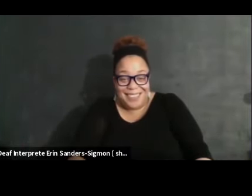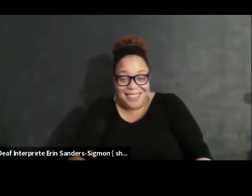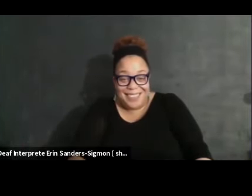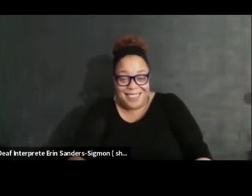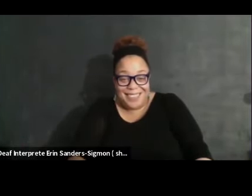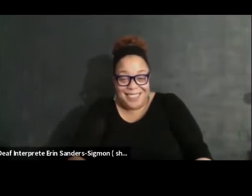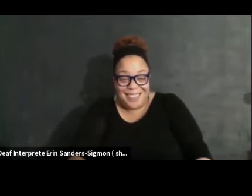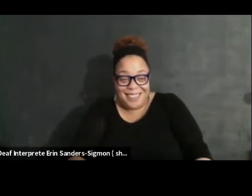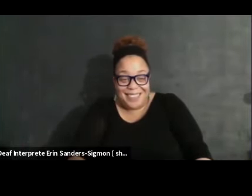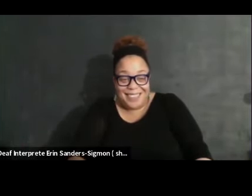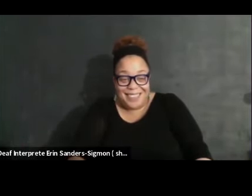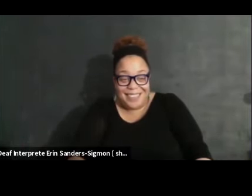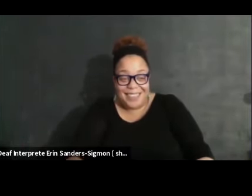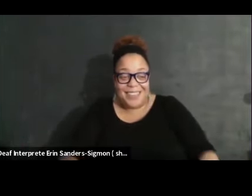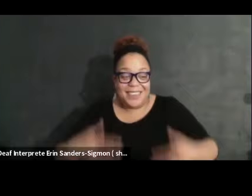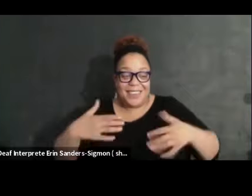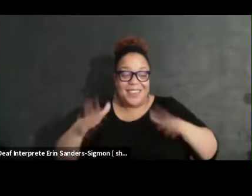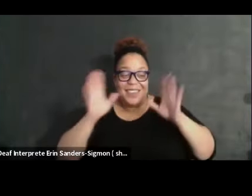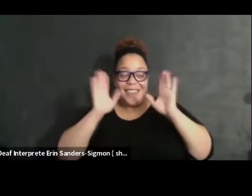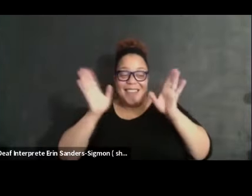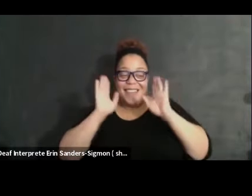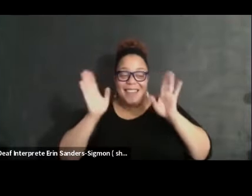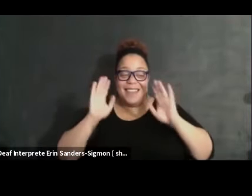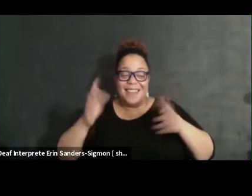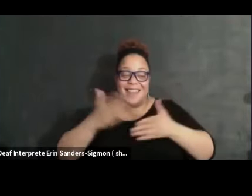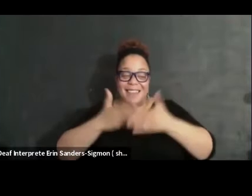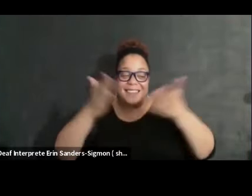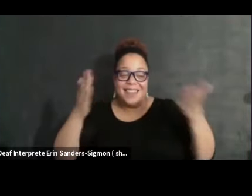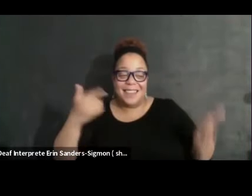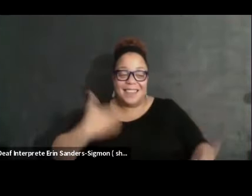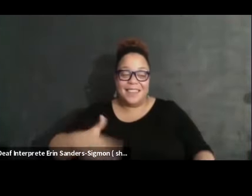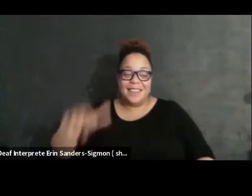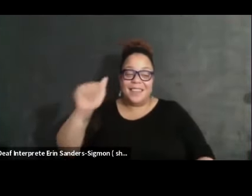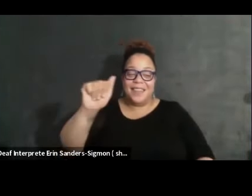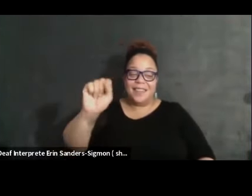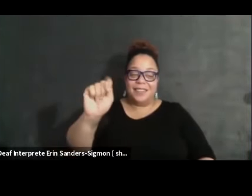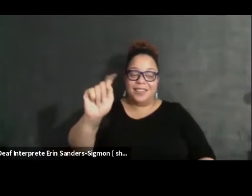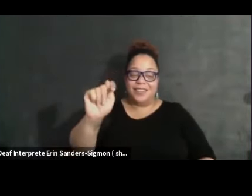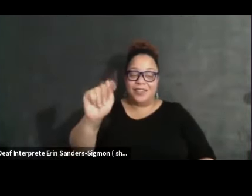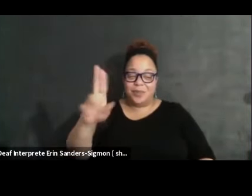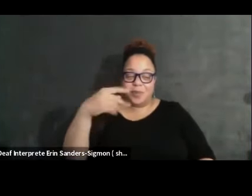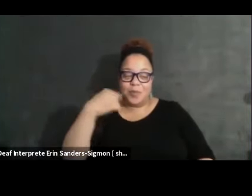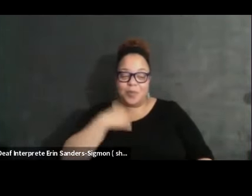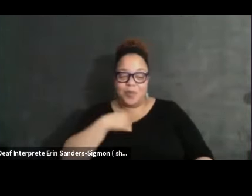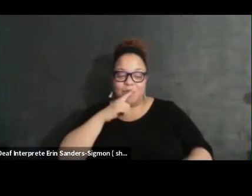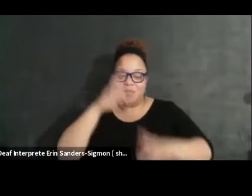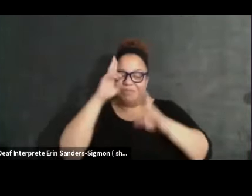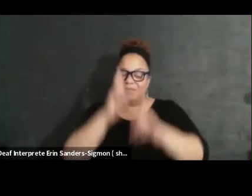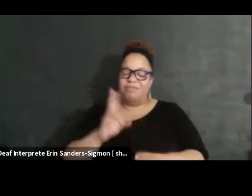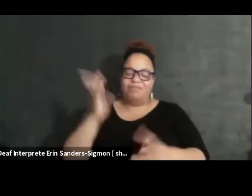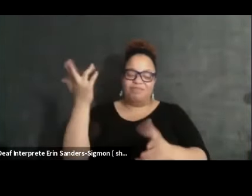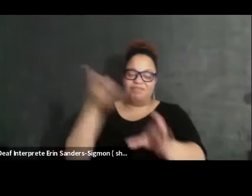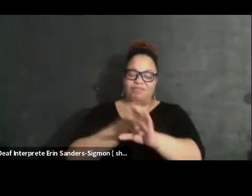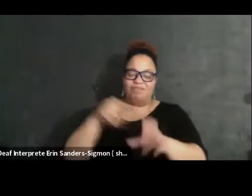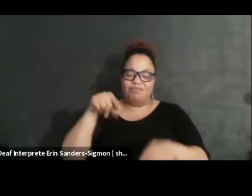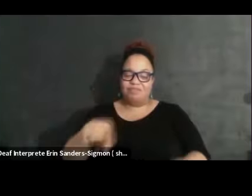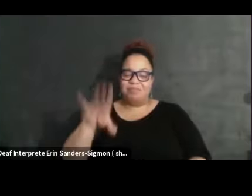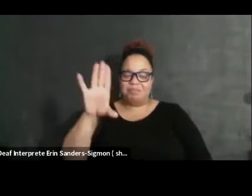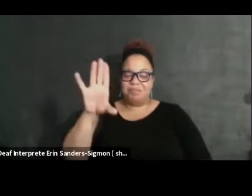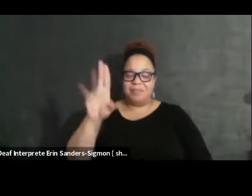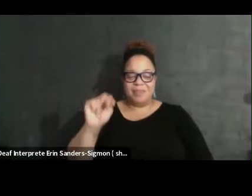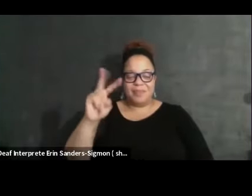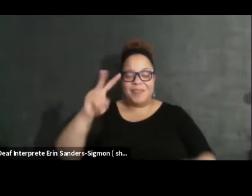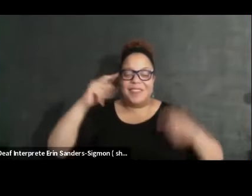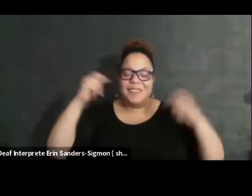Hello, hello. I'm Astu, and I'm just really grateful to be here at the Brave New Voices Festival. Thank you guys so much for having